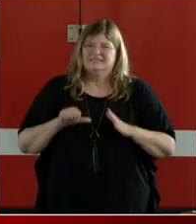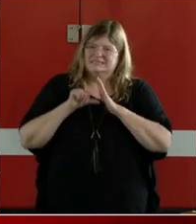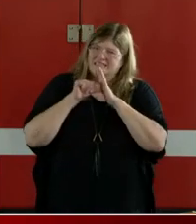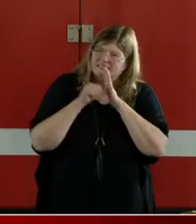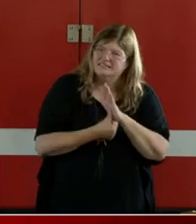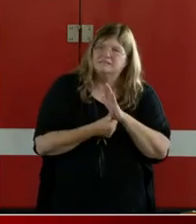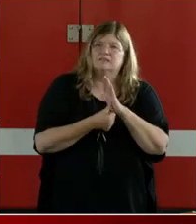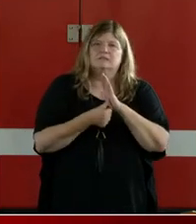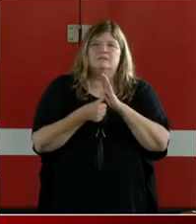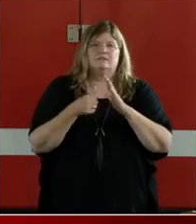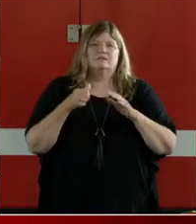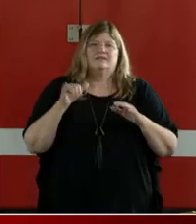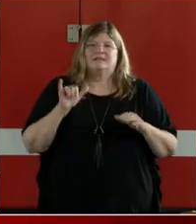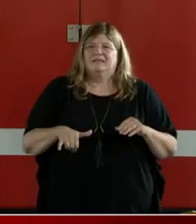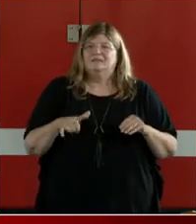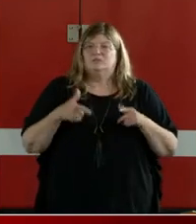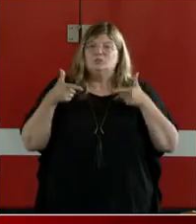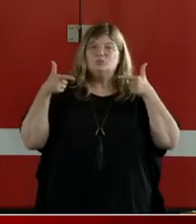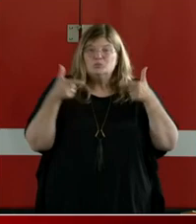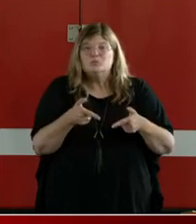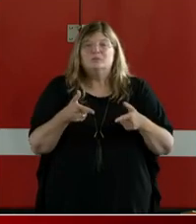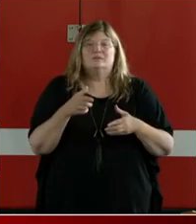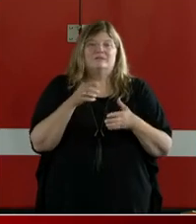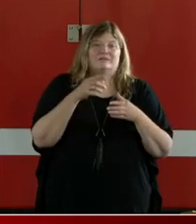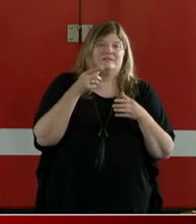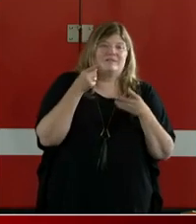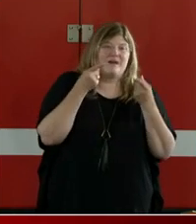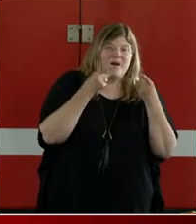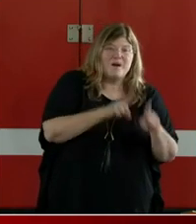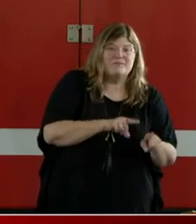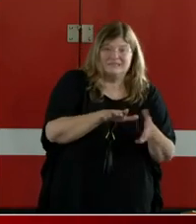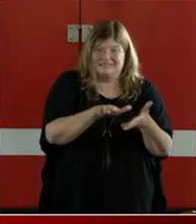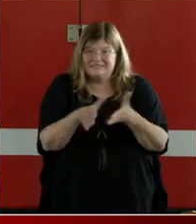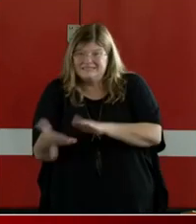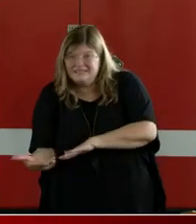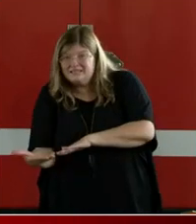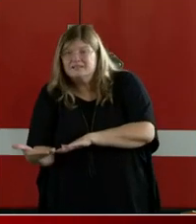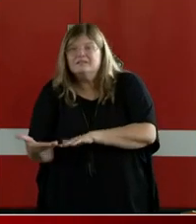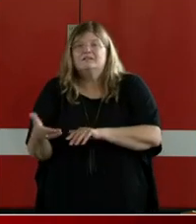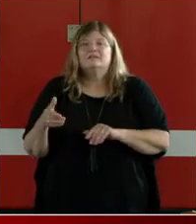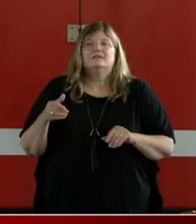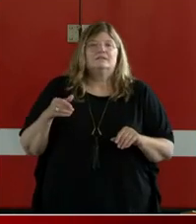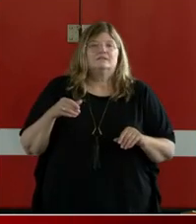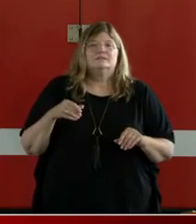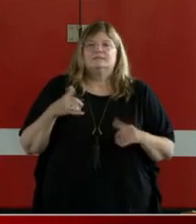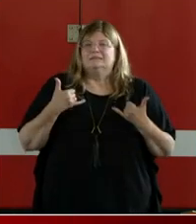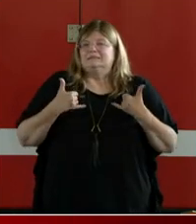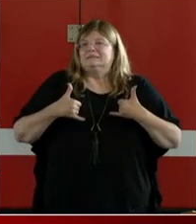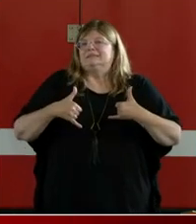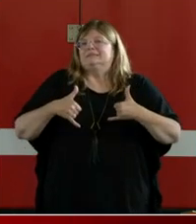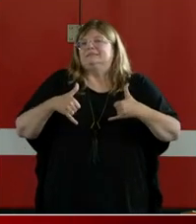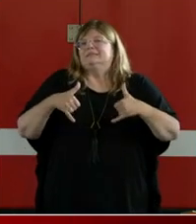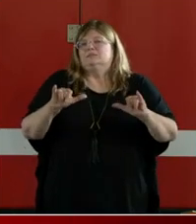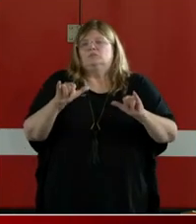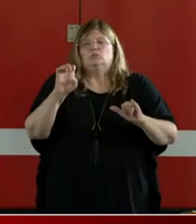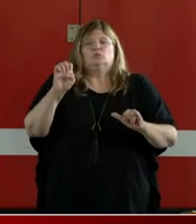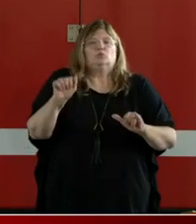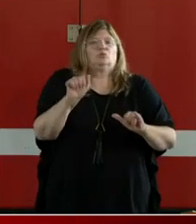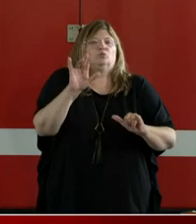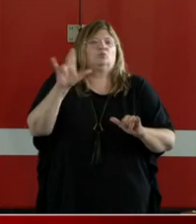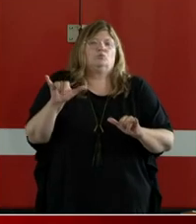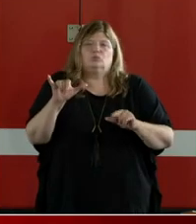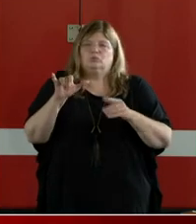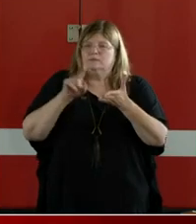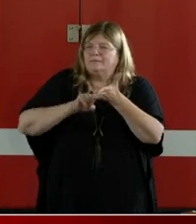and the death of Mr. K was in preliminary. It was preliminary and at the start of its investigation. So we will allow that